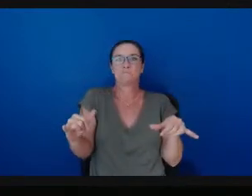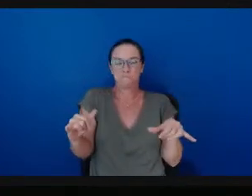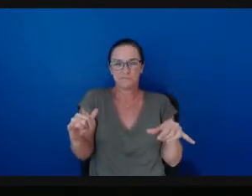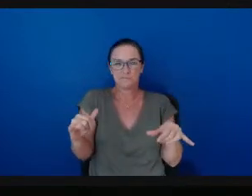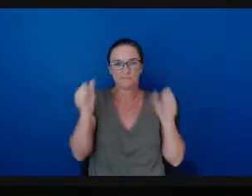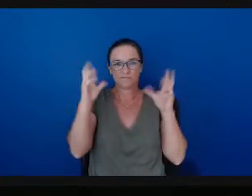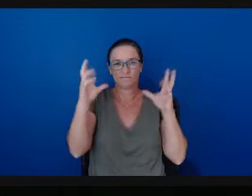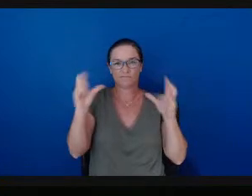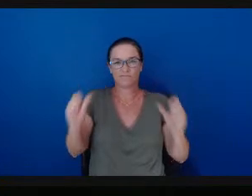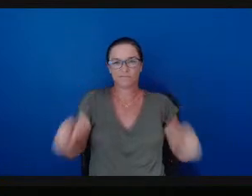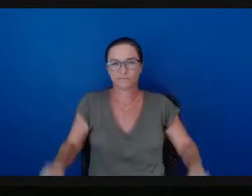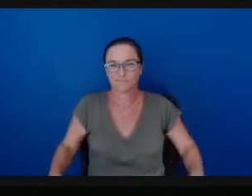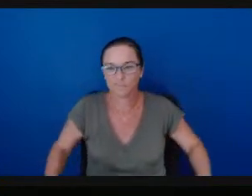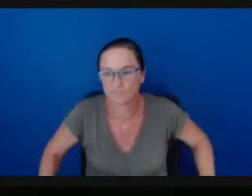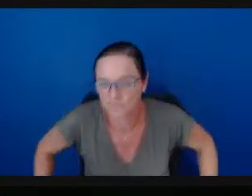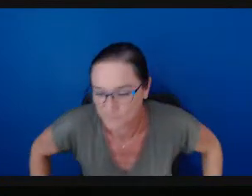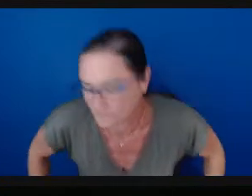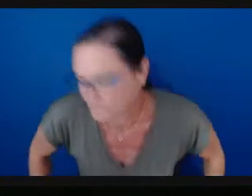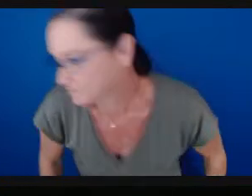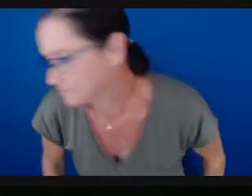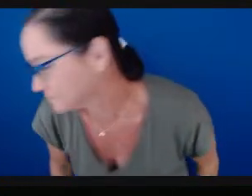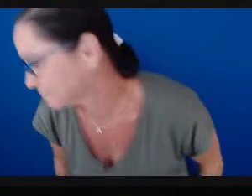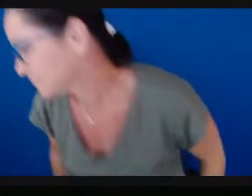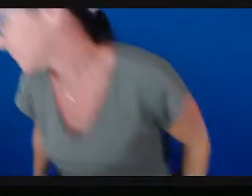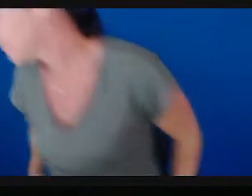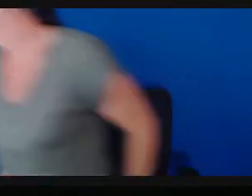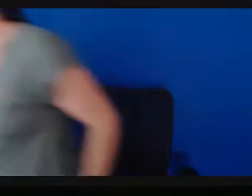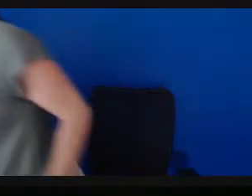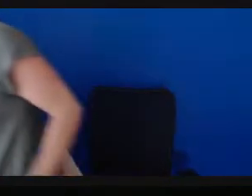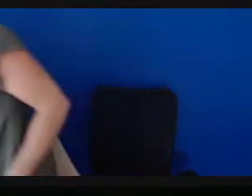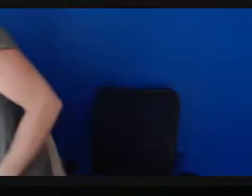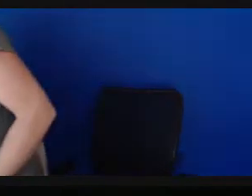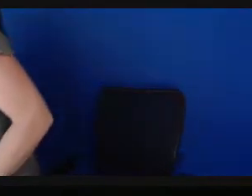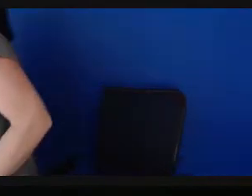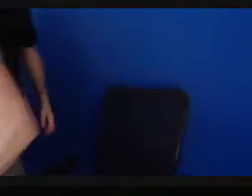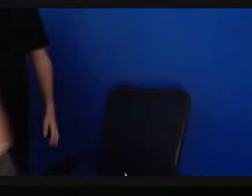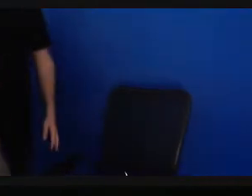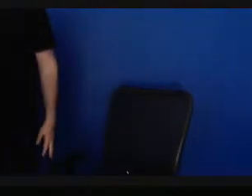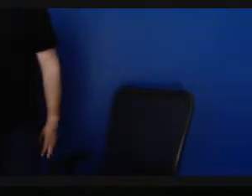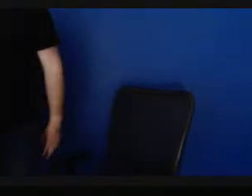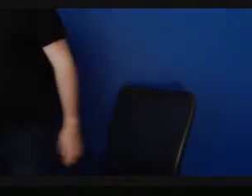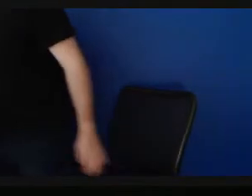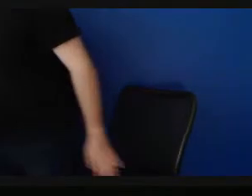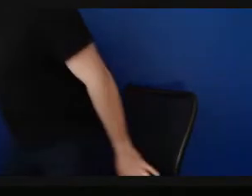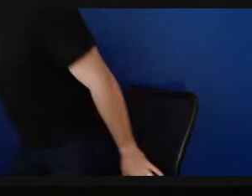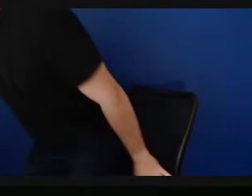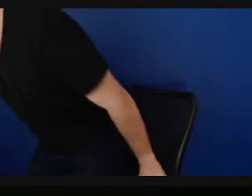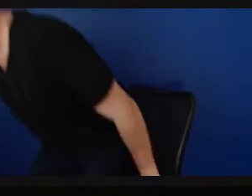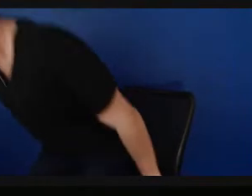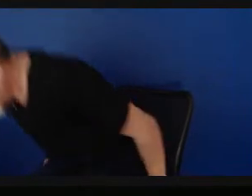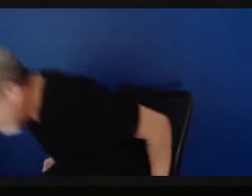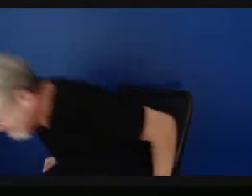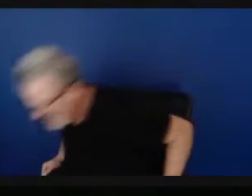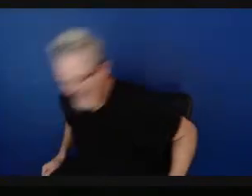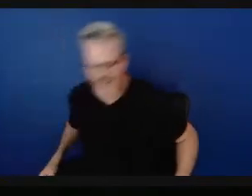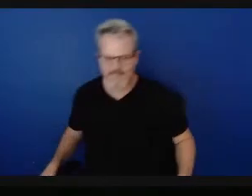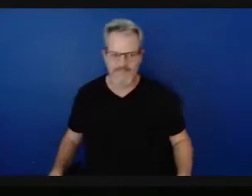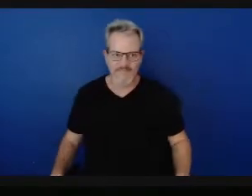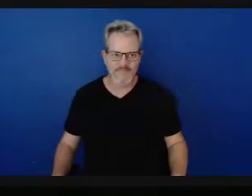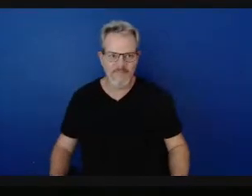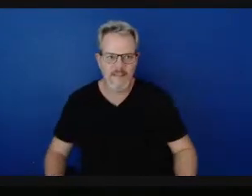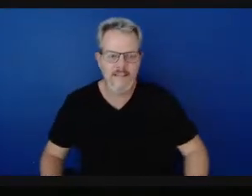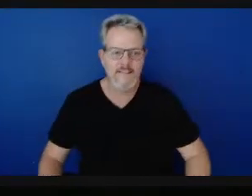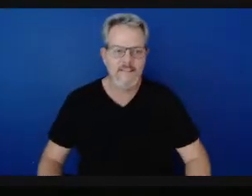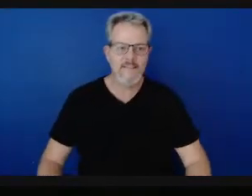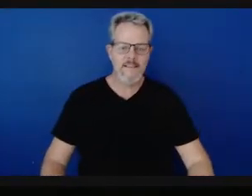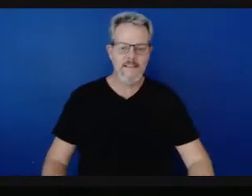across the landscape at one point in time. So there's still plenty to look at, but the fountaining will be focused in one area, and that's what's expected for the